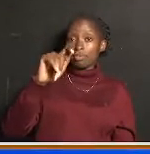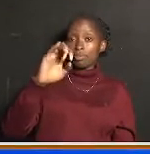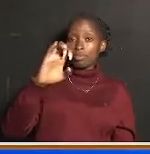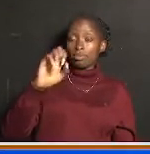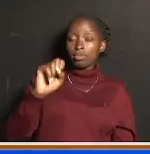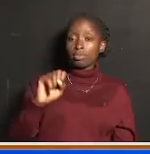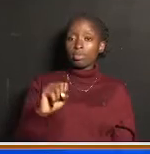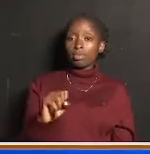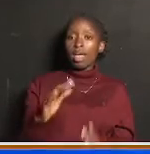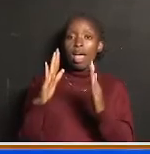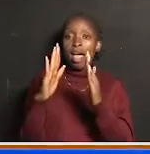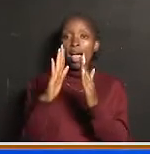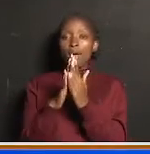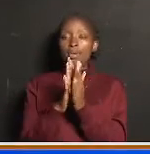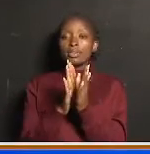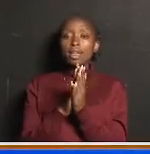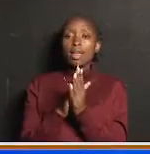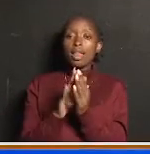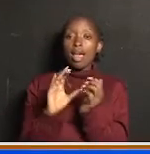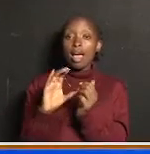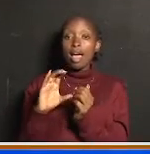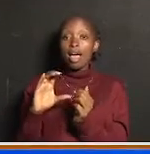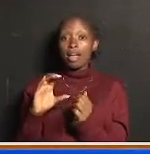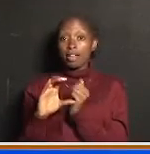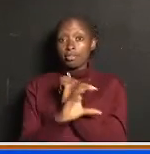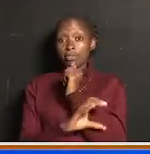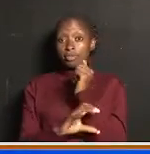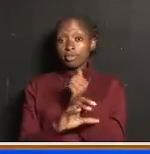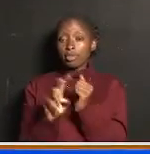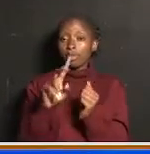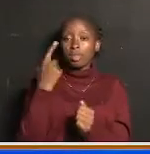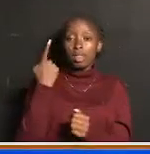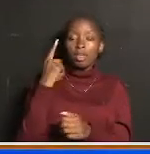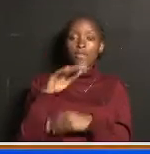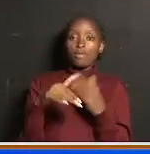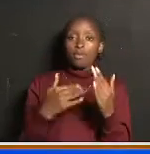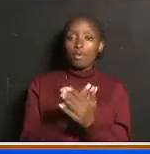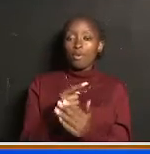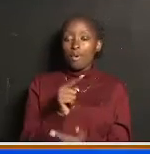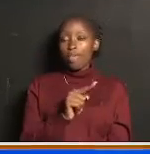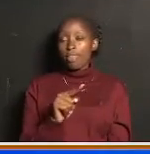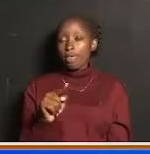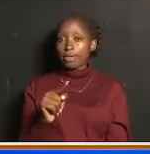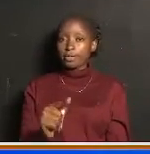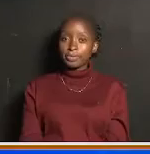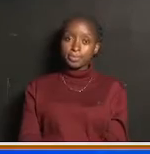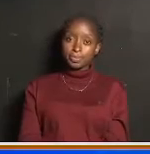House and the country is looking out to this committee. Elizabeth